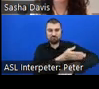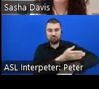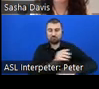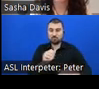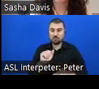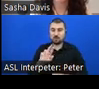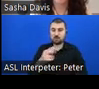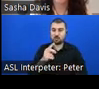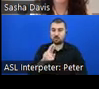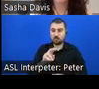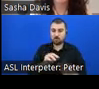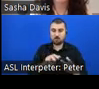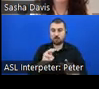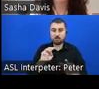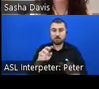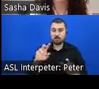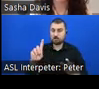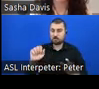Malson and Don Ryman.